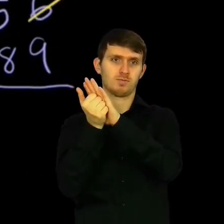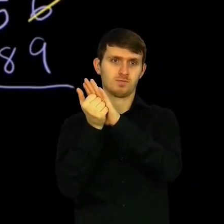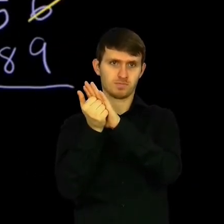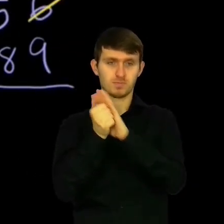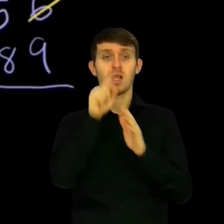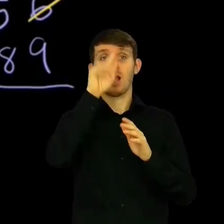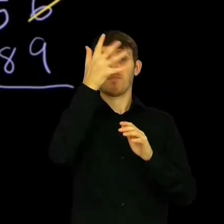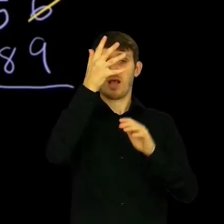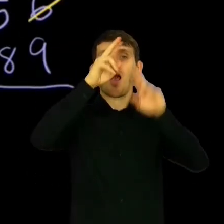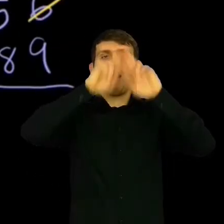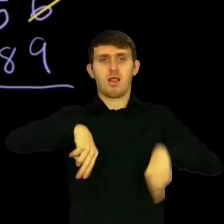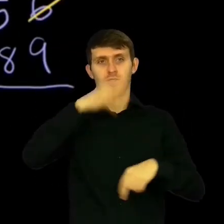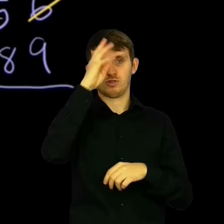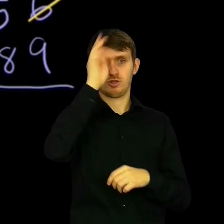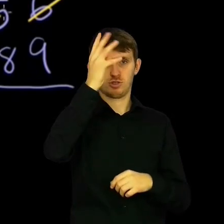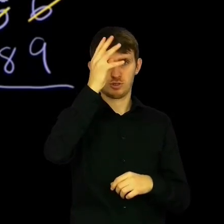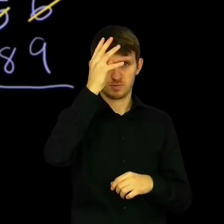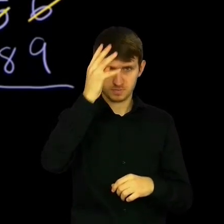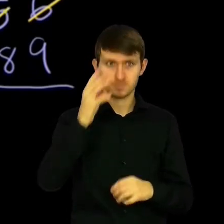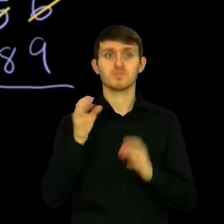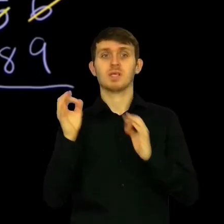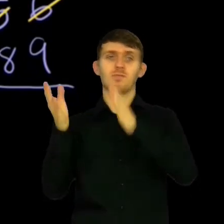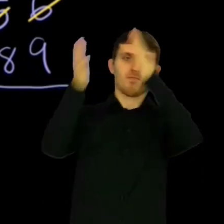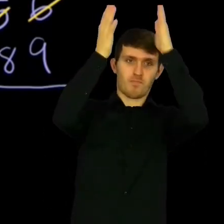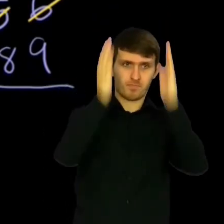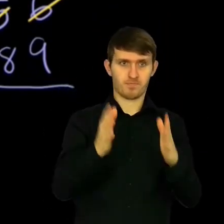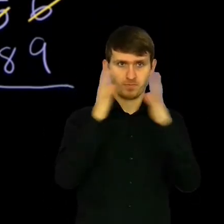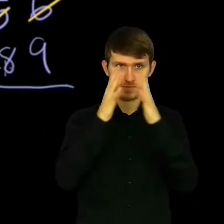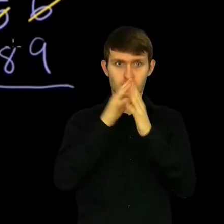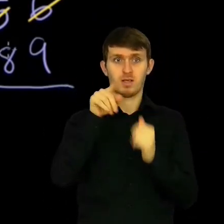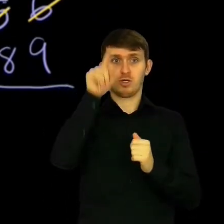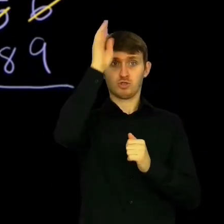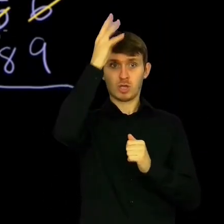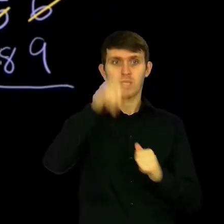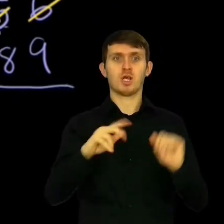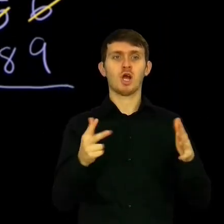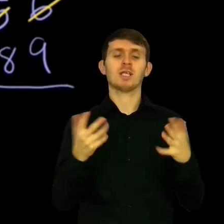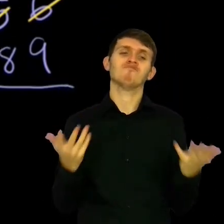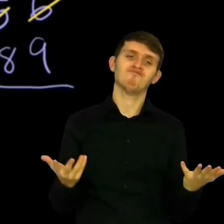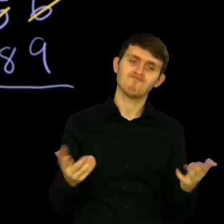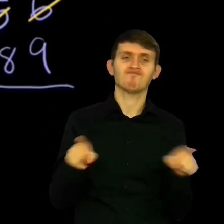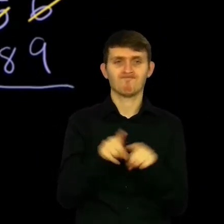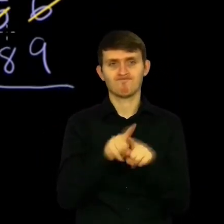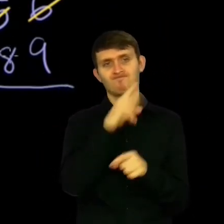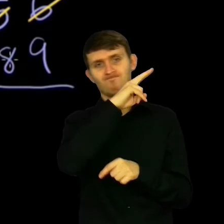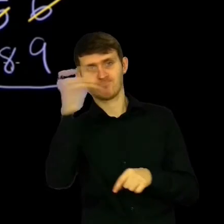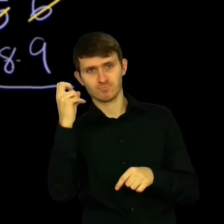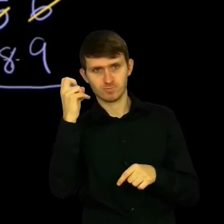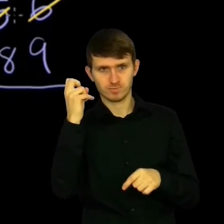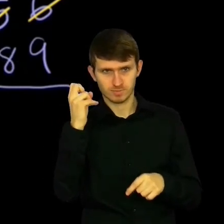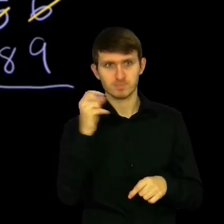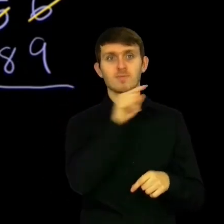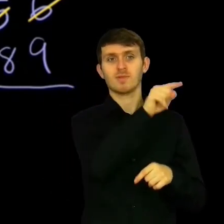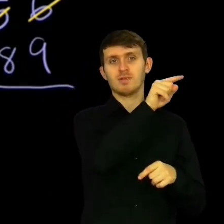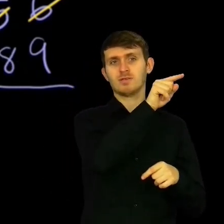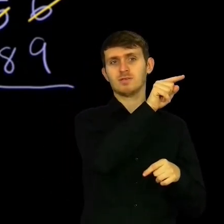So the 6 becomes a 16, and then the 5 becomes a 4. Then I go to the tens place. 4 needs to be larger than